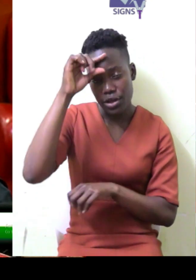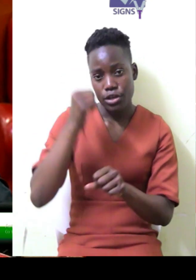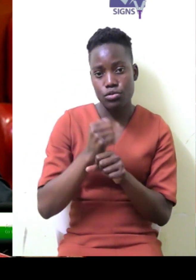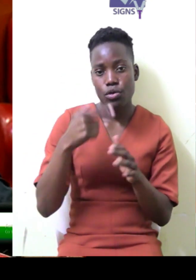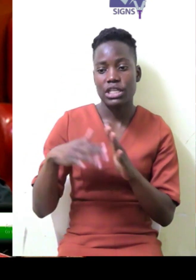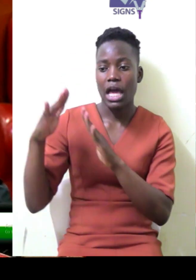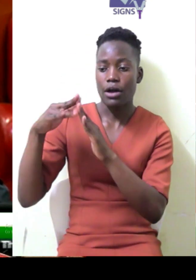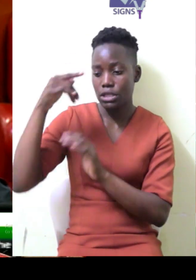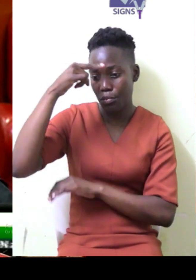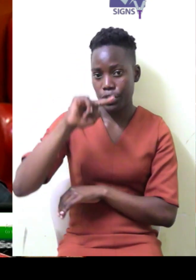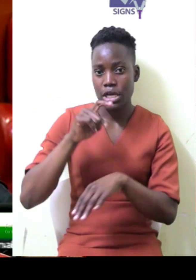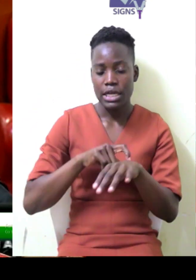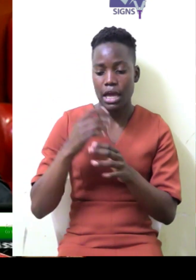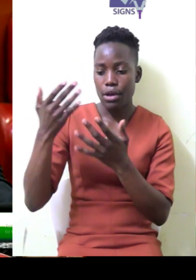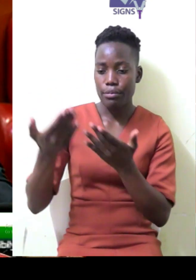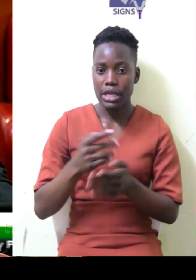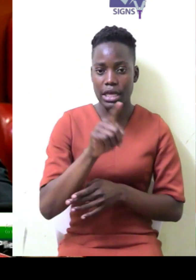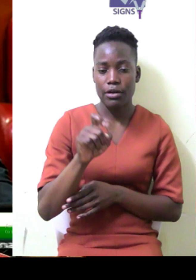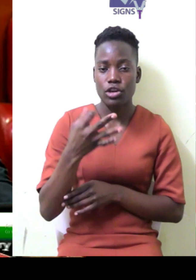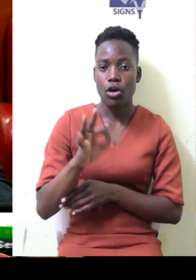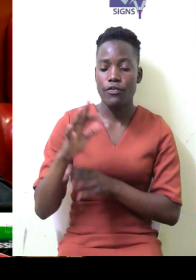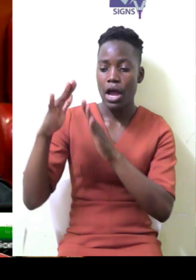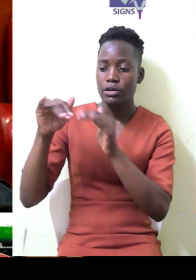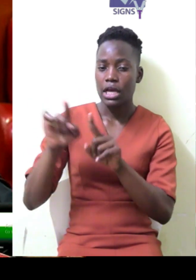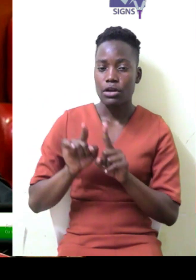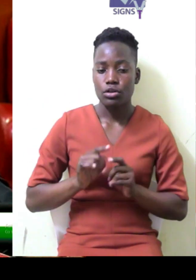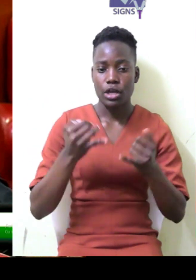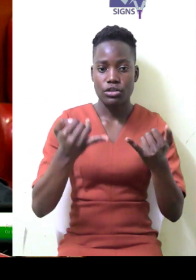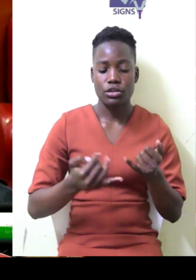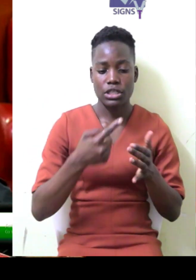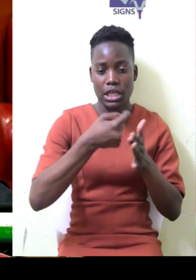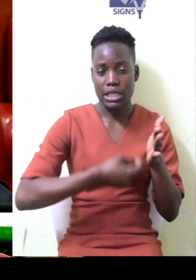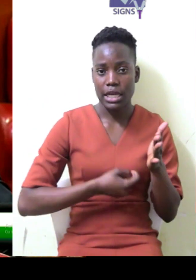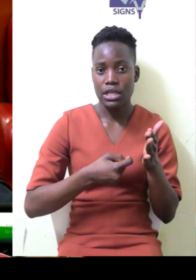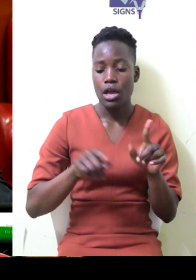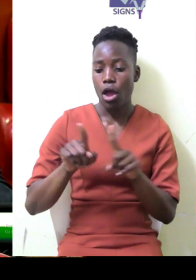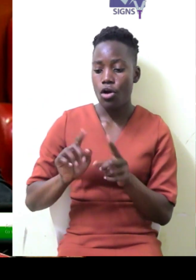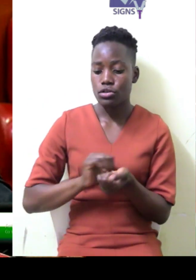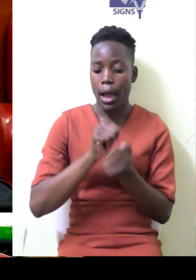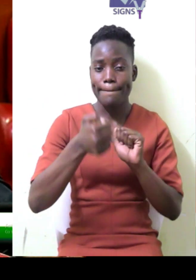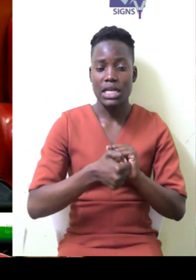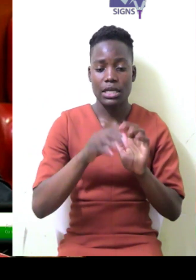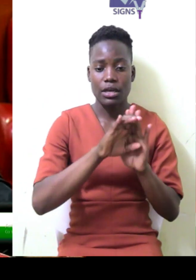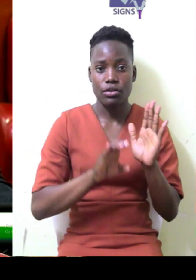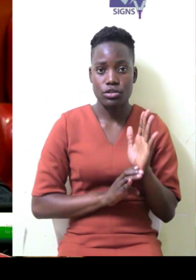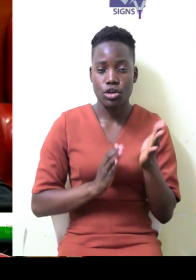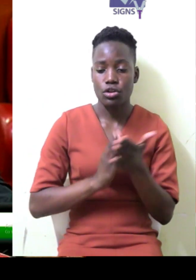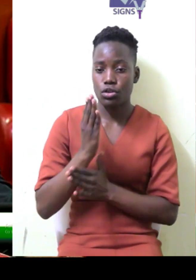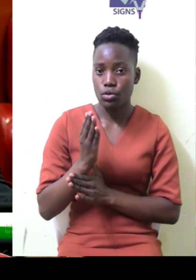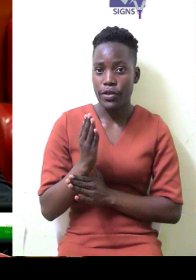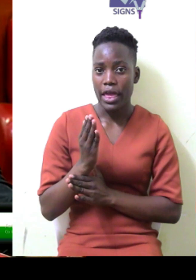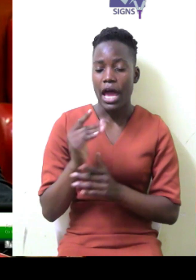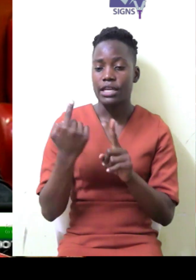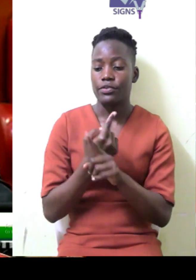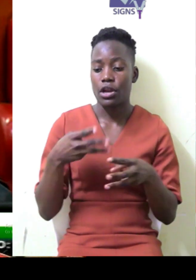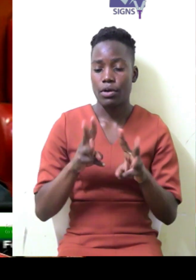policy. So when you are bringing the question of housing and you're introducing the tax, you're actually amending the Constitution through the back door. And it also